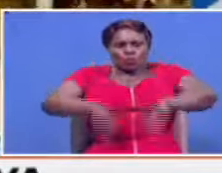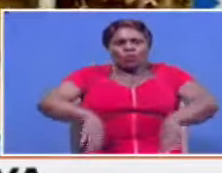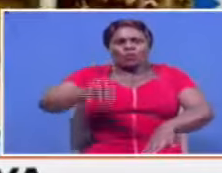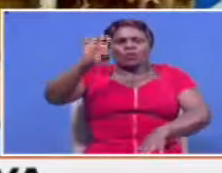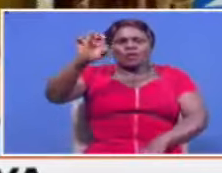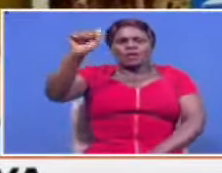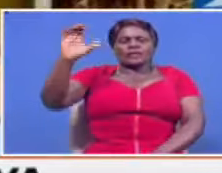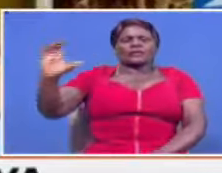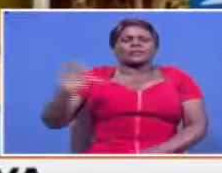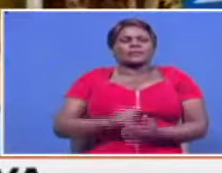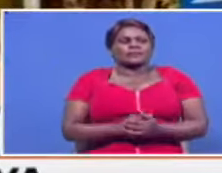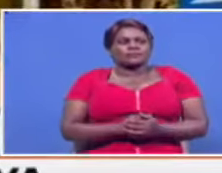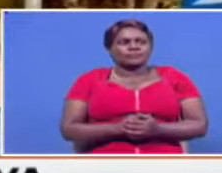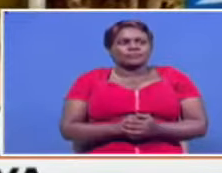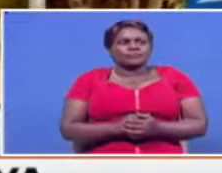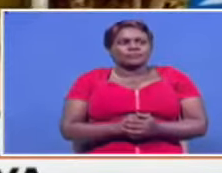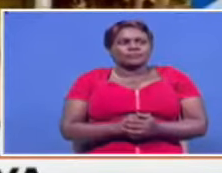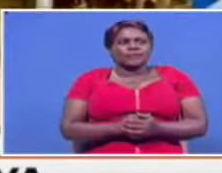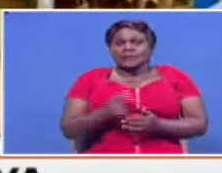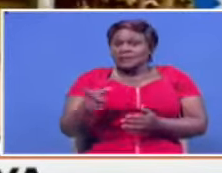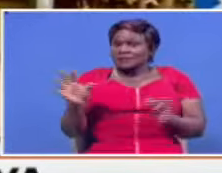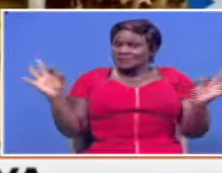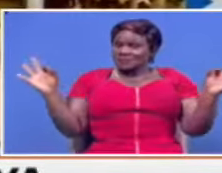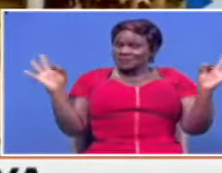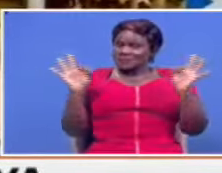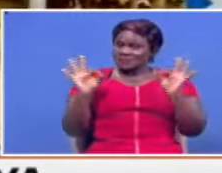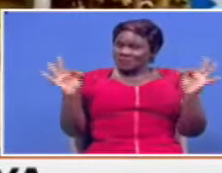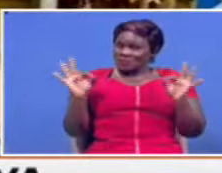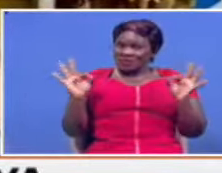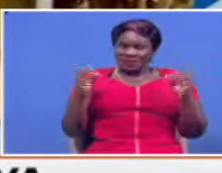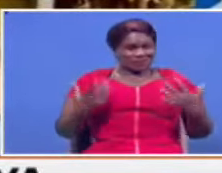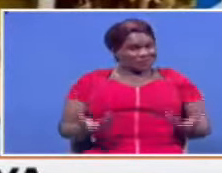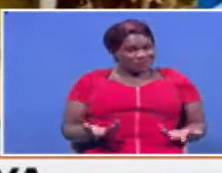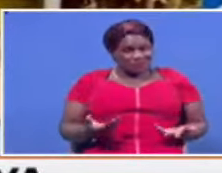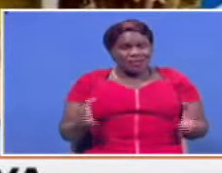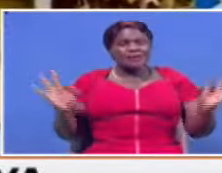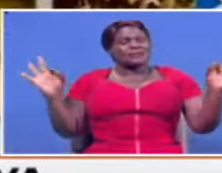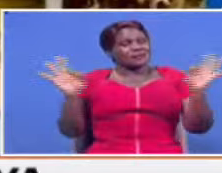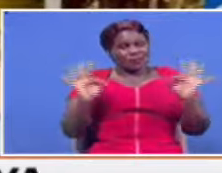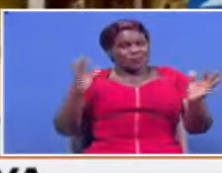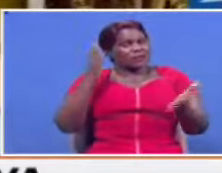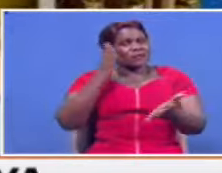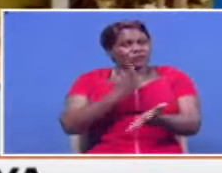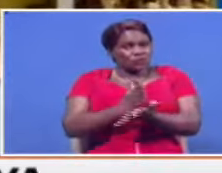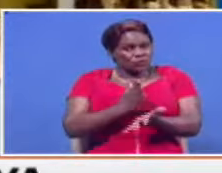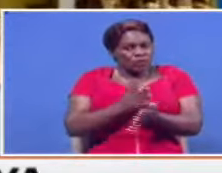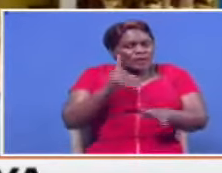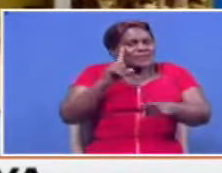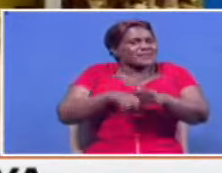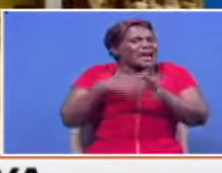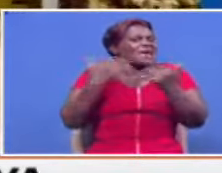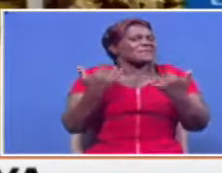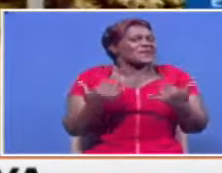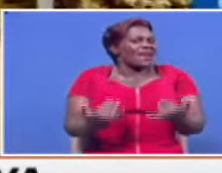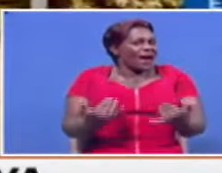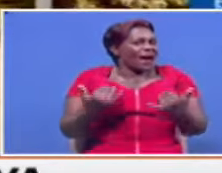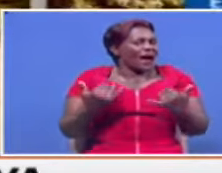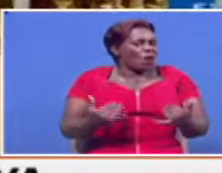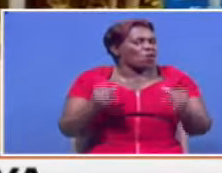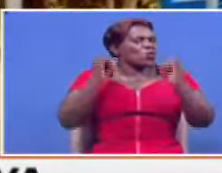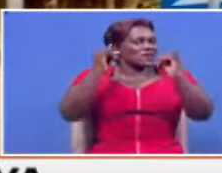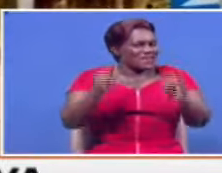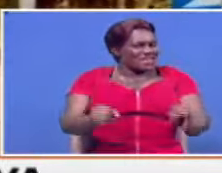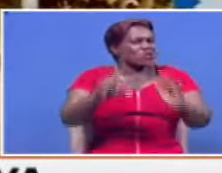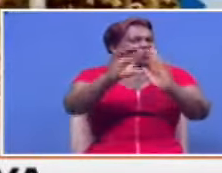EACC. This is it's amazing, to say the least, that at this time and age, with our